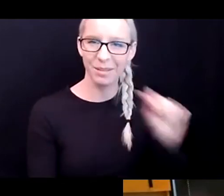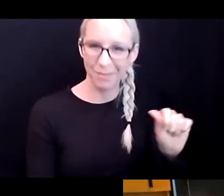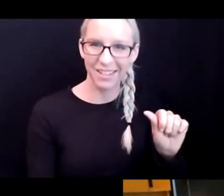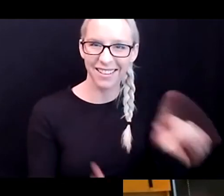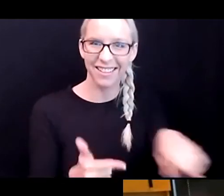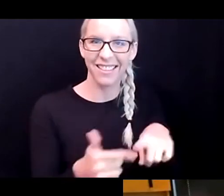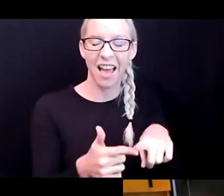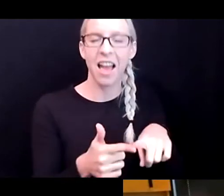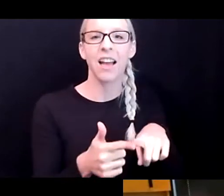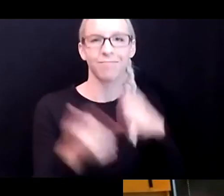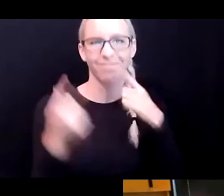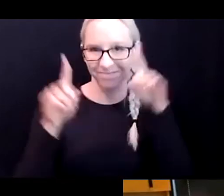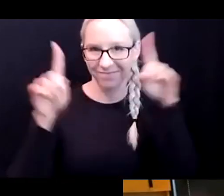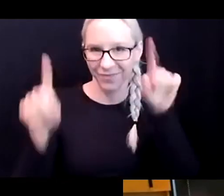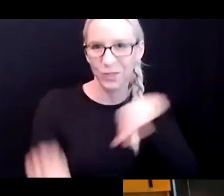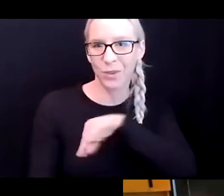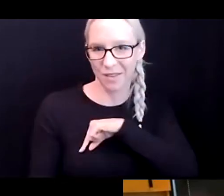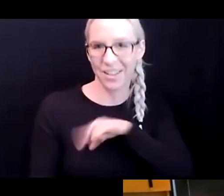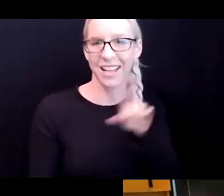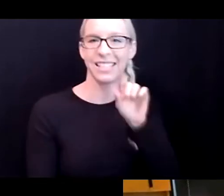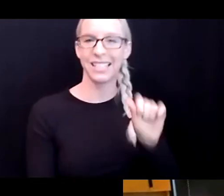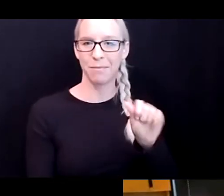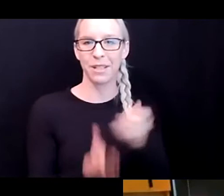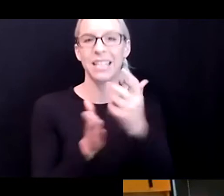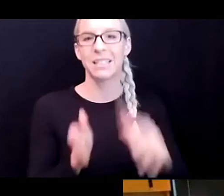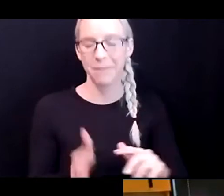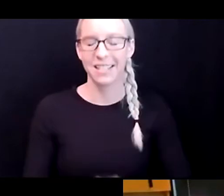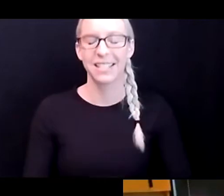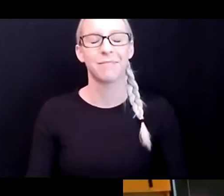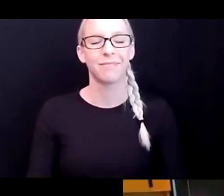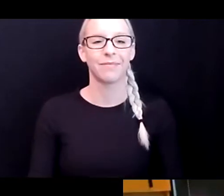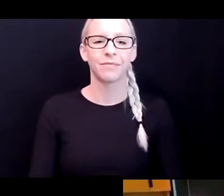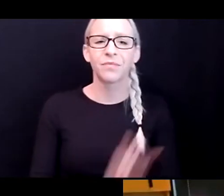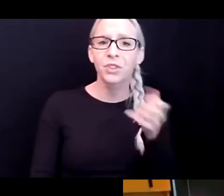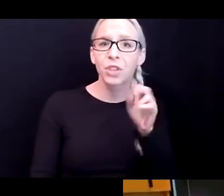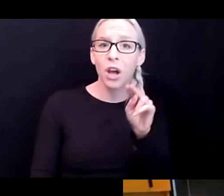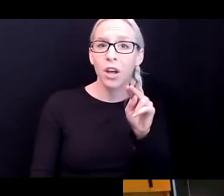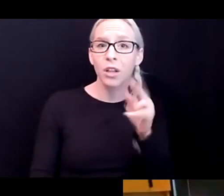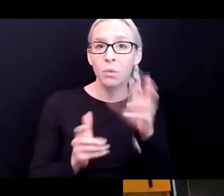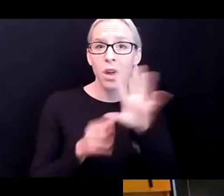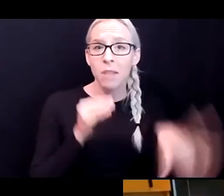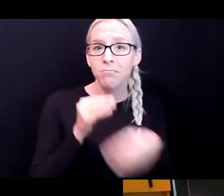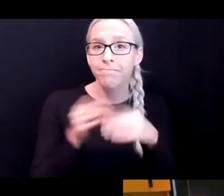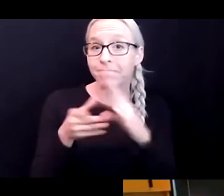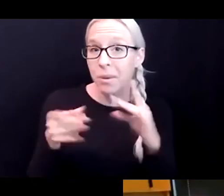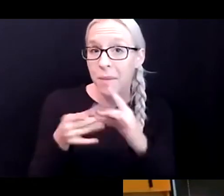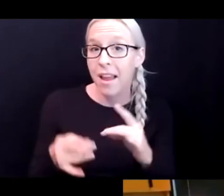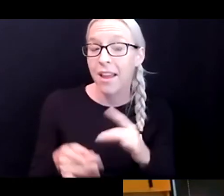being a qualified disability expense. John, is there anything else that you want to add on there? Yeah, I was